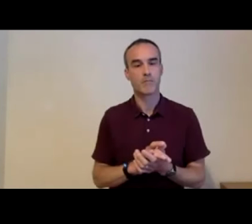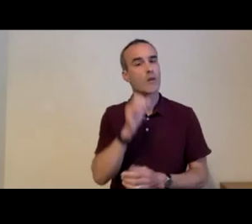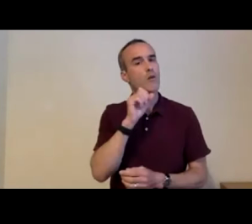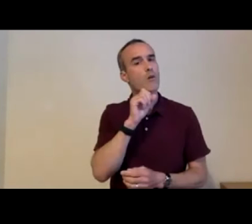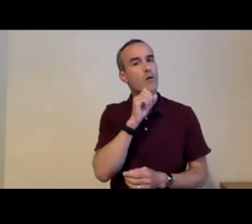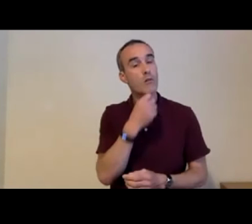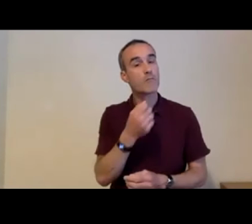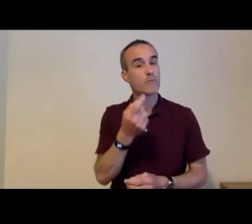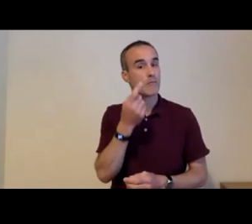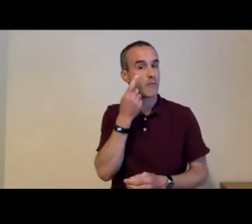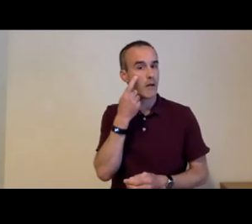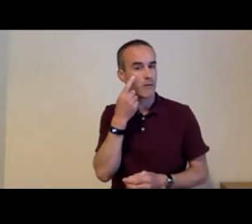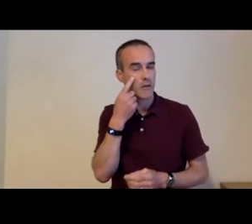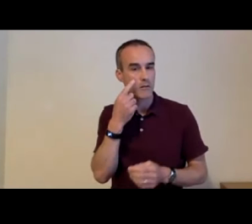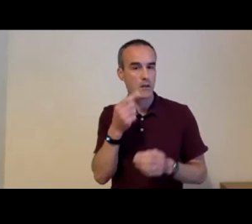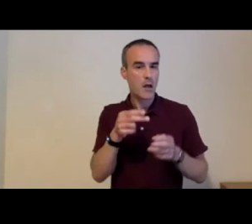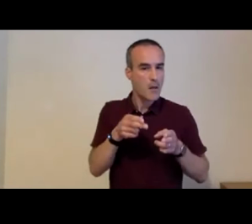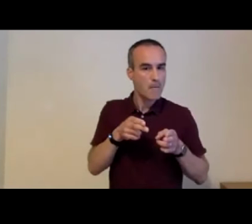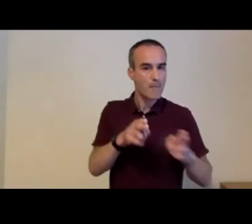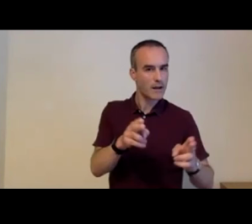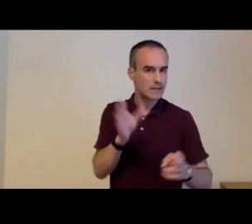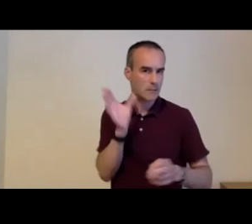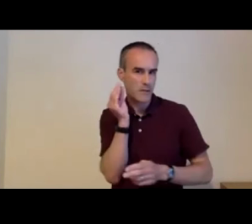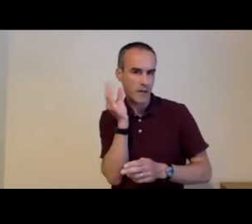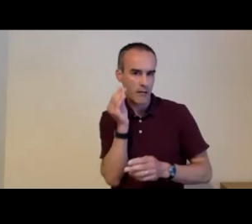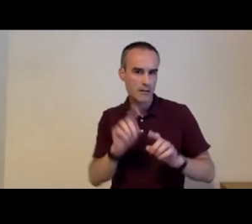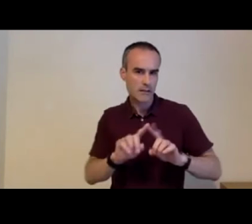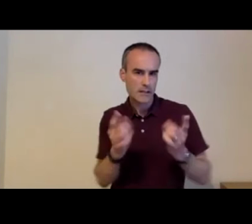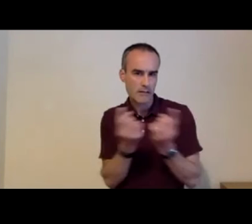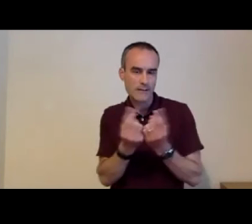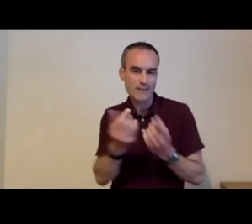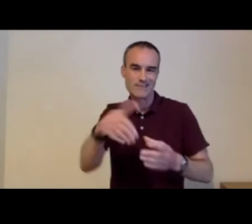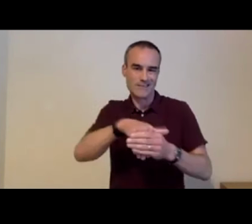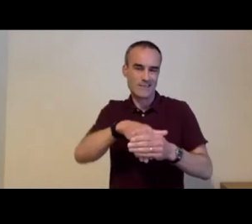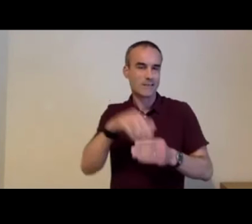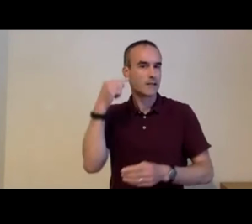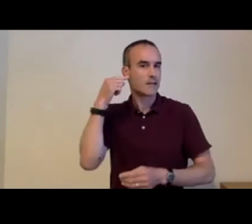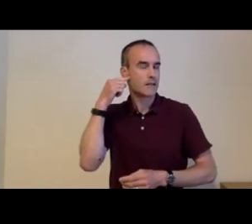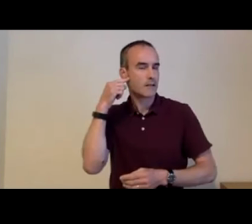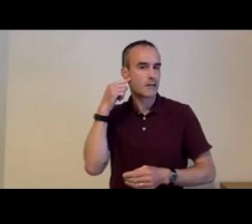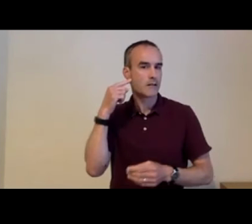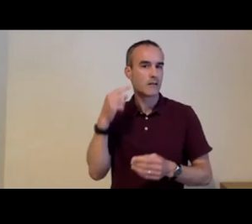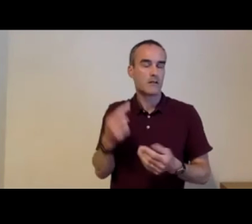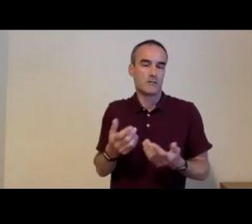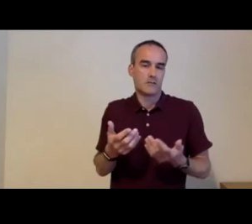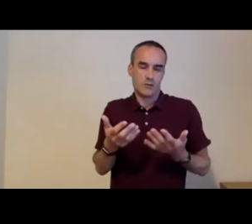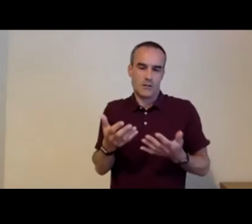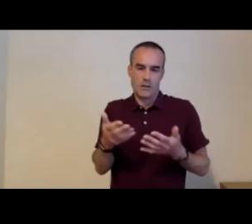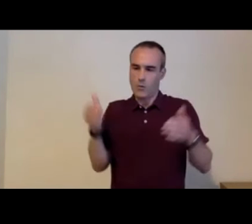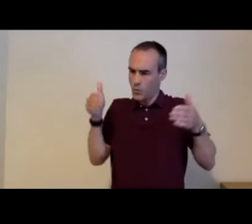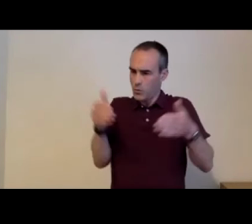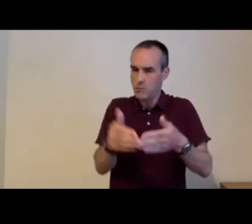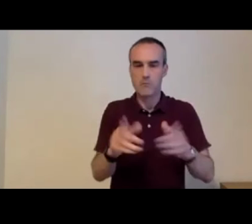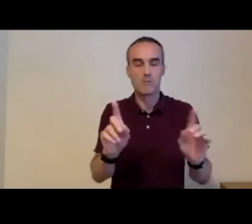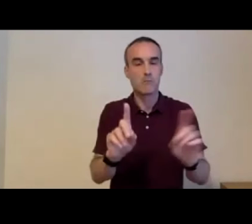the mechanisms of hearing and consider where we are orientating our attention this afternoon. Many